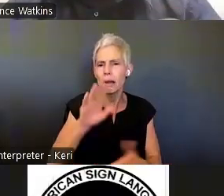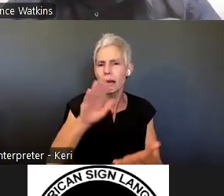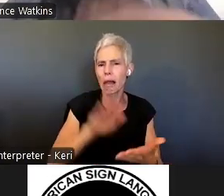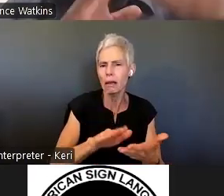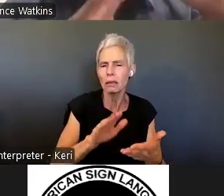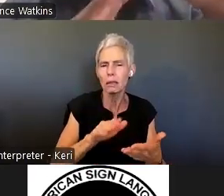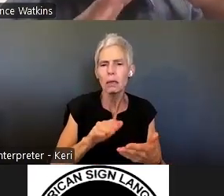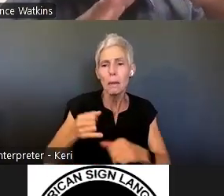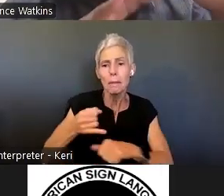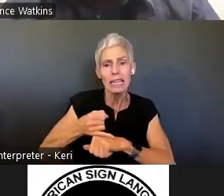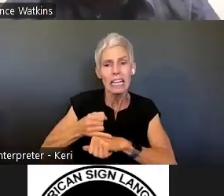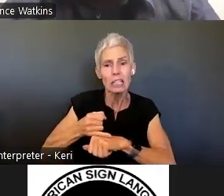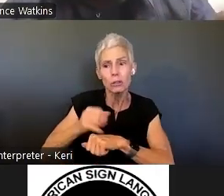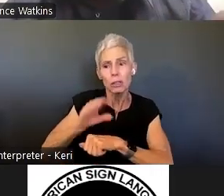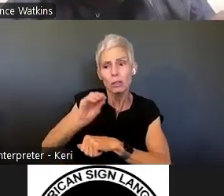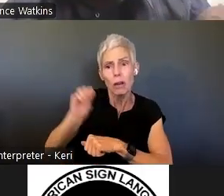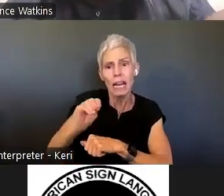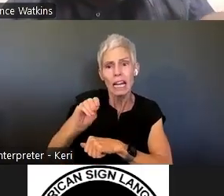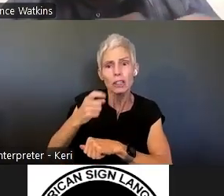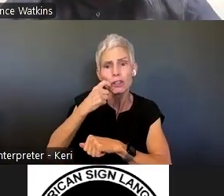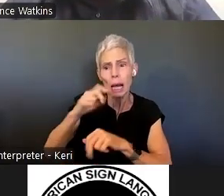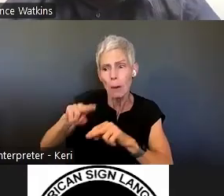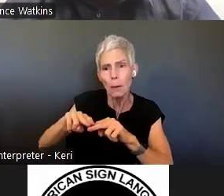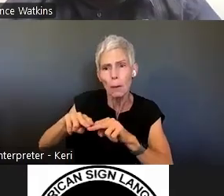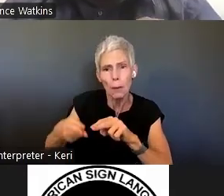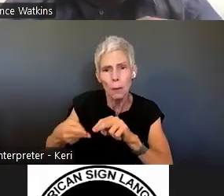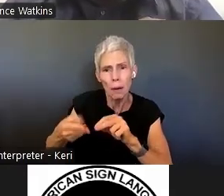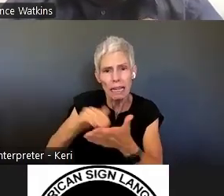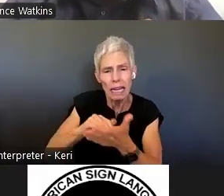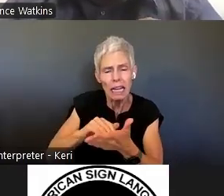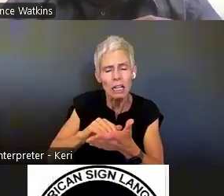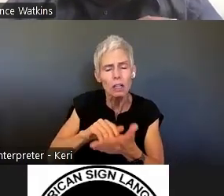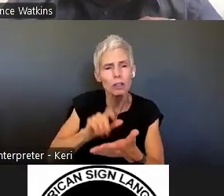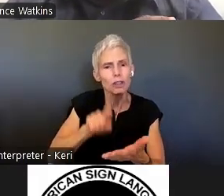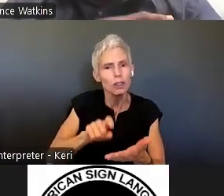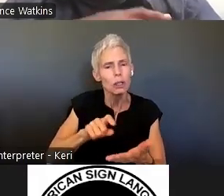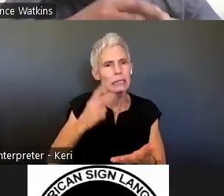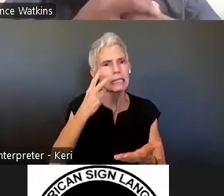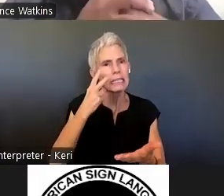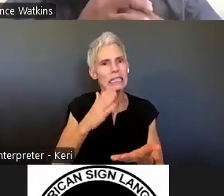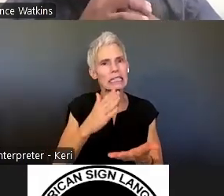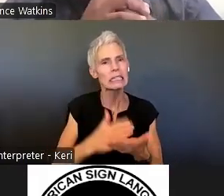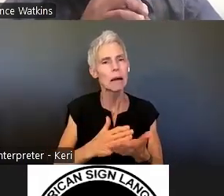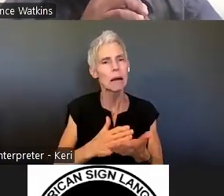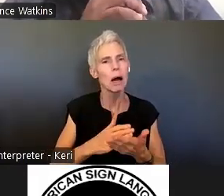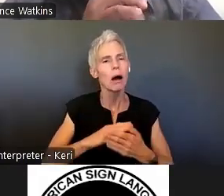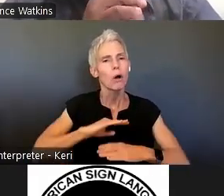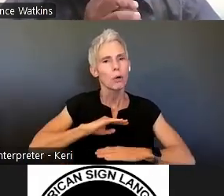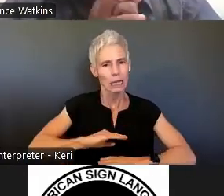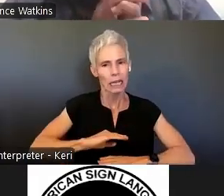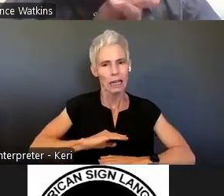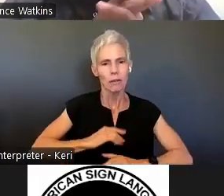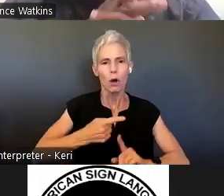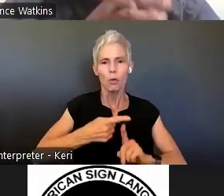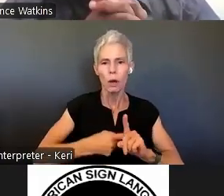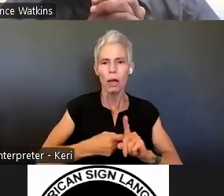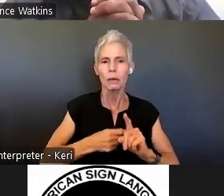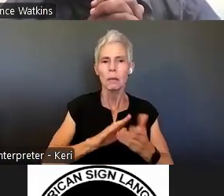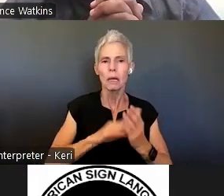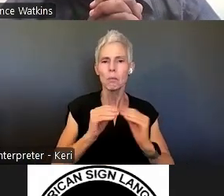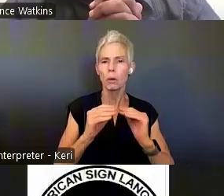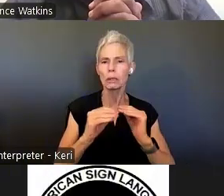just dropped again, so we should see some relief in rents not going up. For that